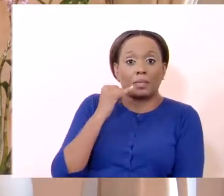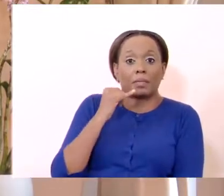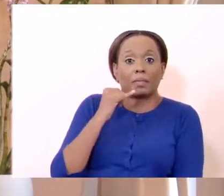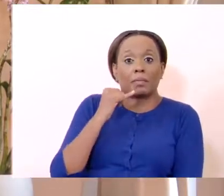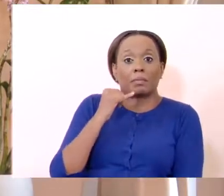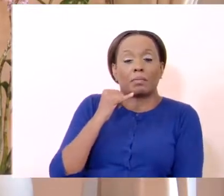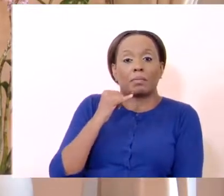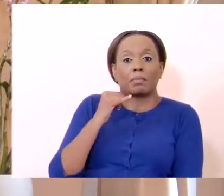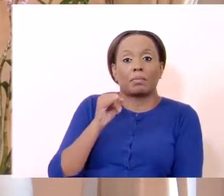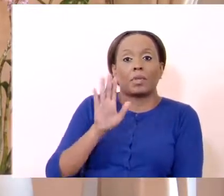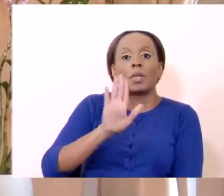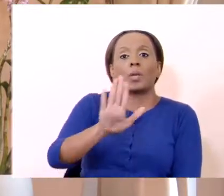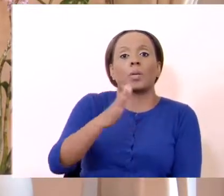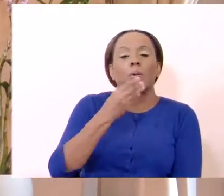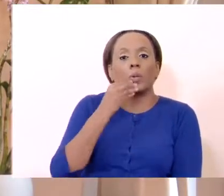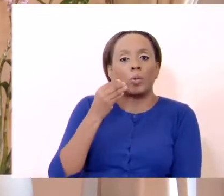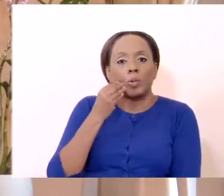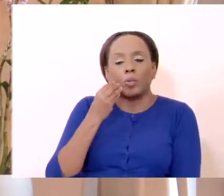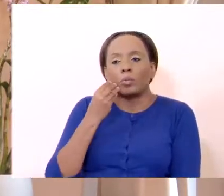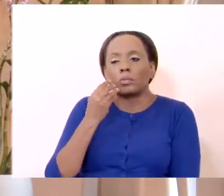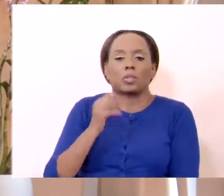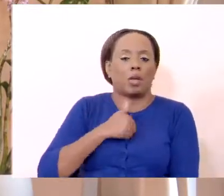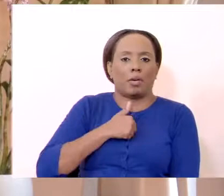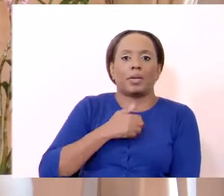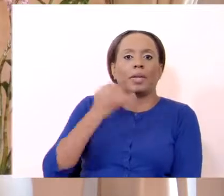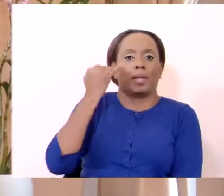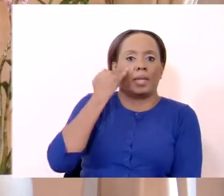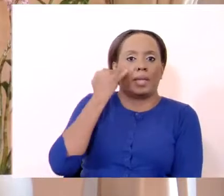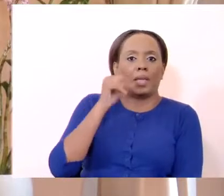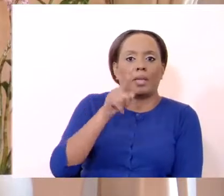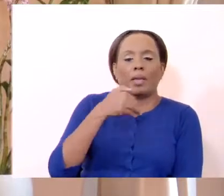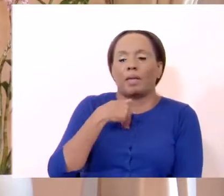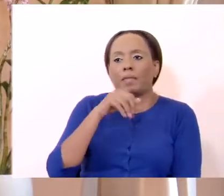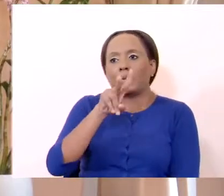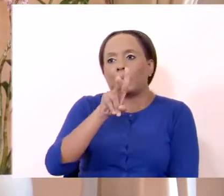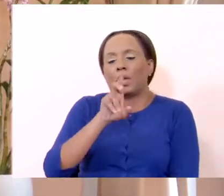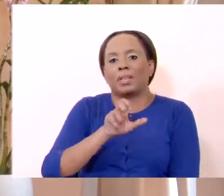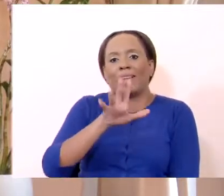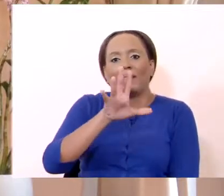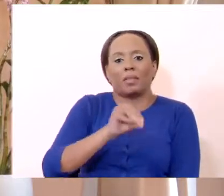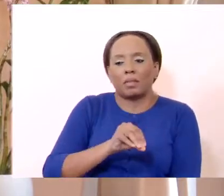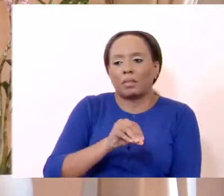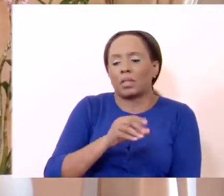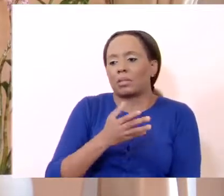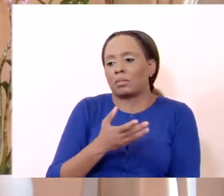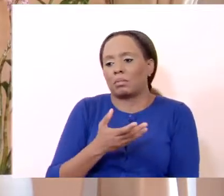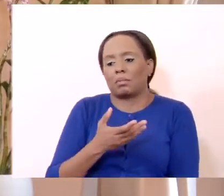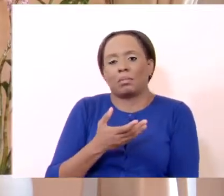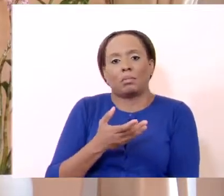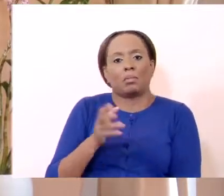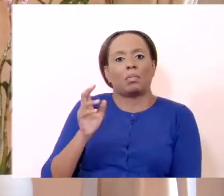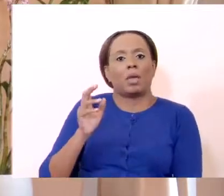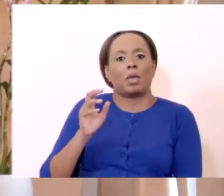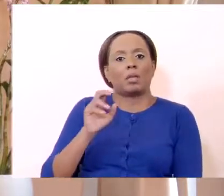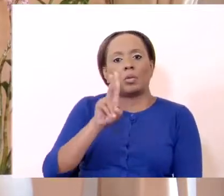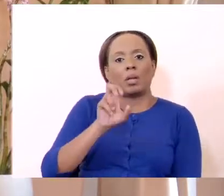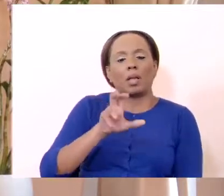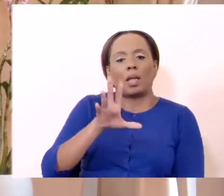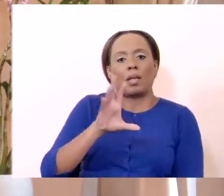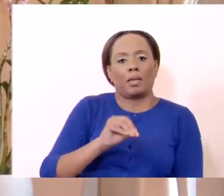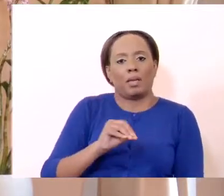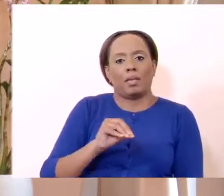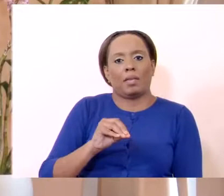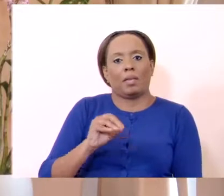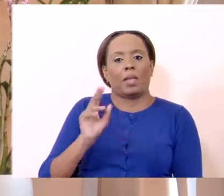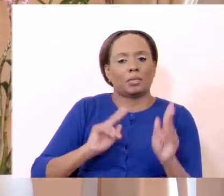of positive cases, if you have 200, if you have 150, there's some work that has to go into play